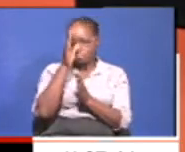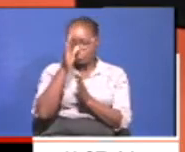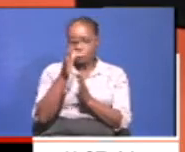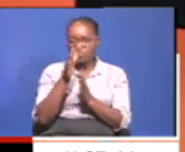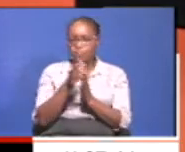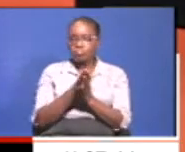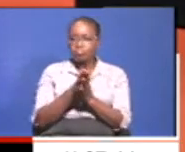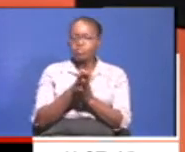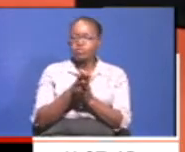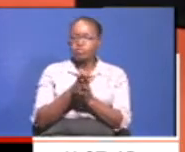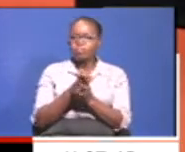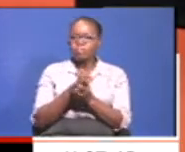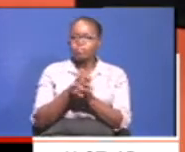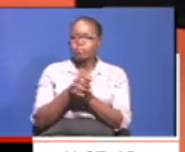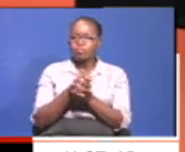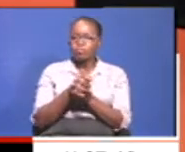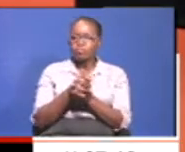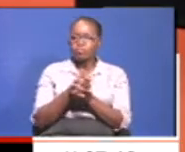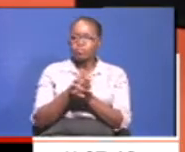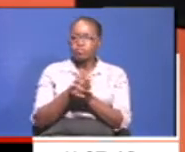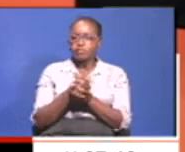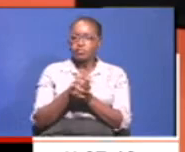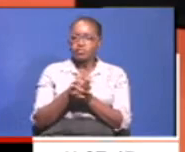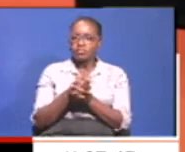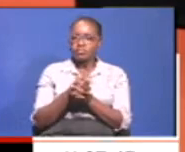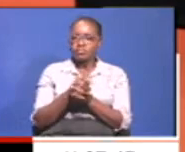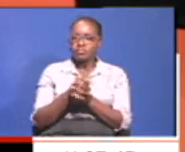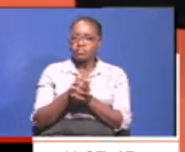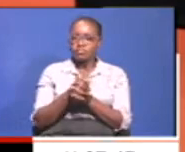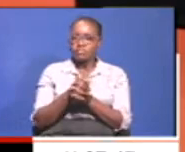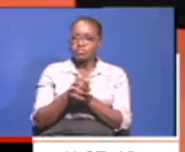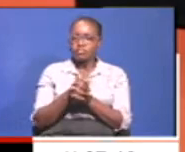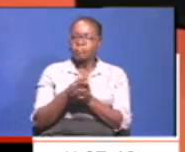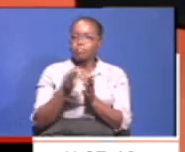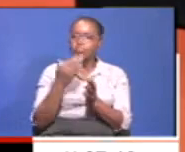to a close. Pauline Sheghu and Lisa Christopherson, thank you very much for joining us.